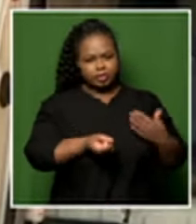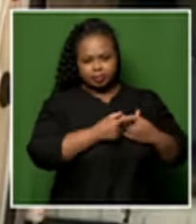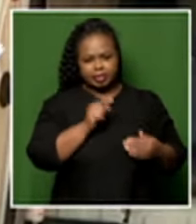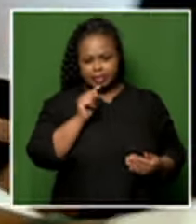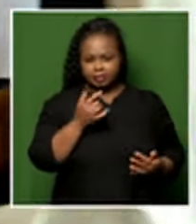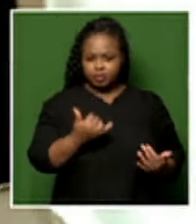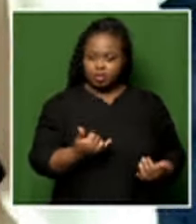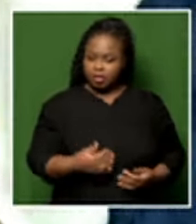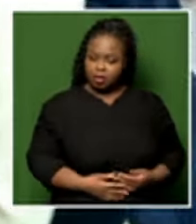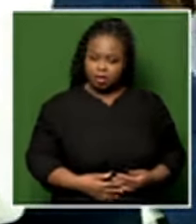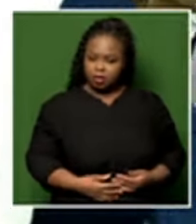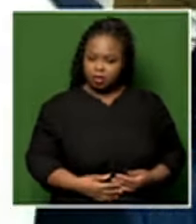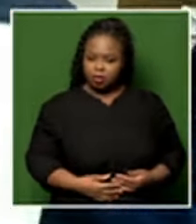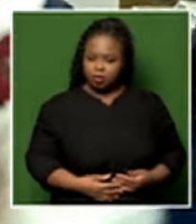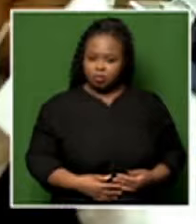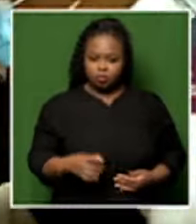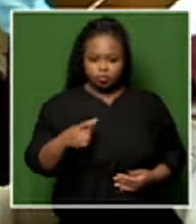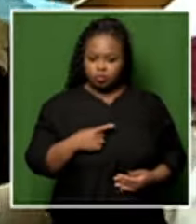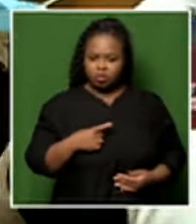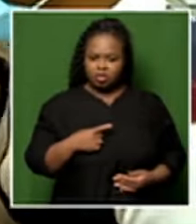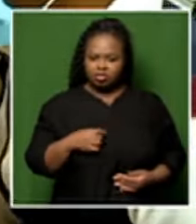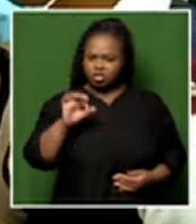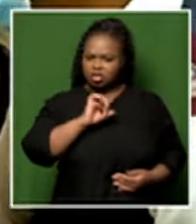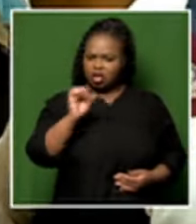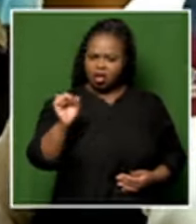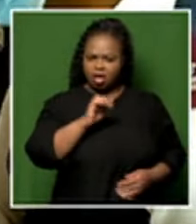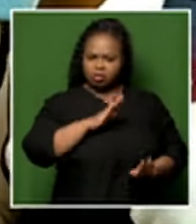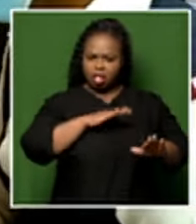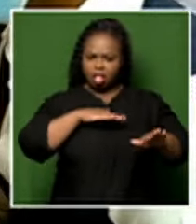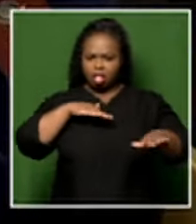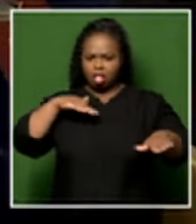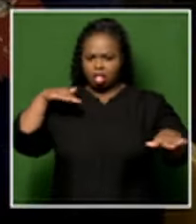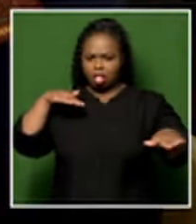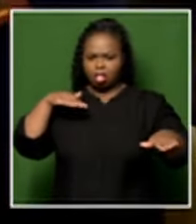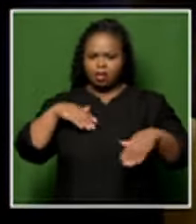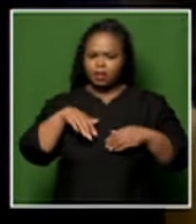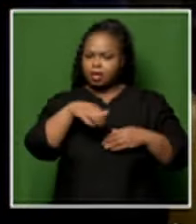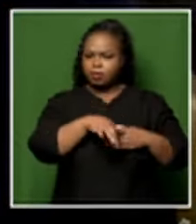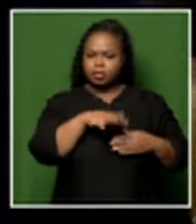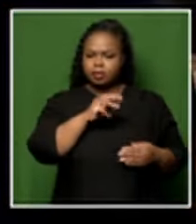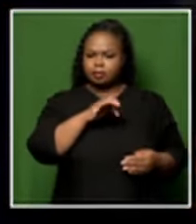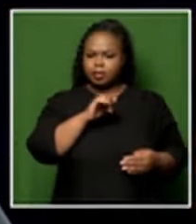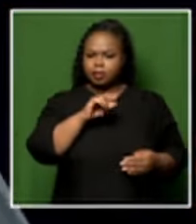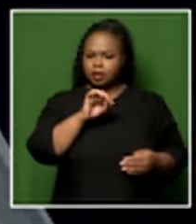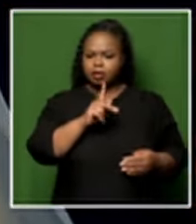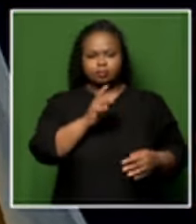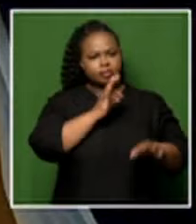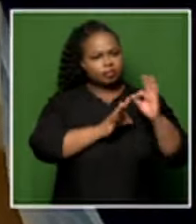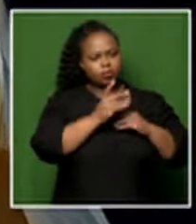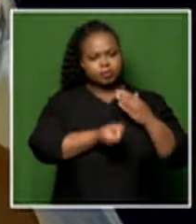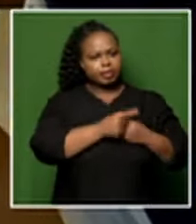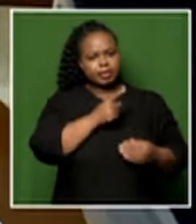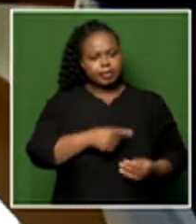the moment. I mean, the live visuals are just cars and cars and cars queuing outside Milpark. Talk to us. What's going